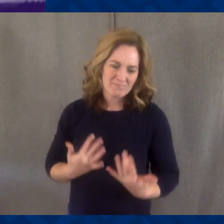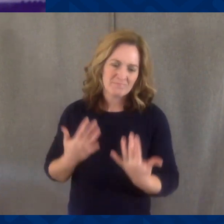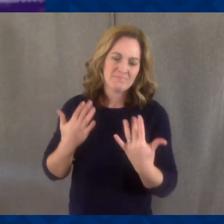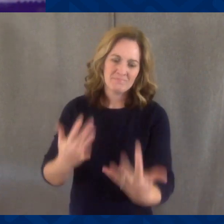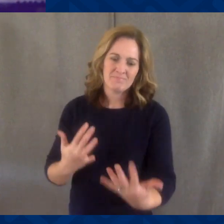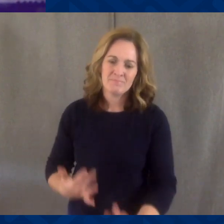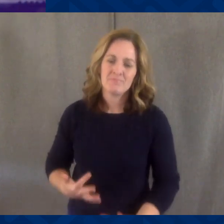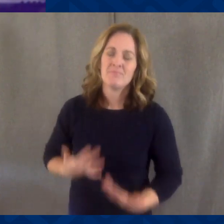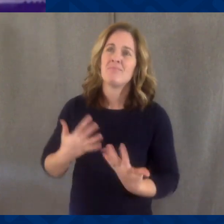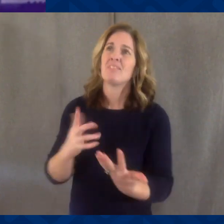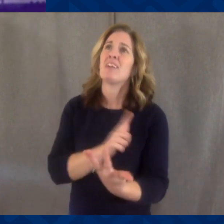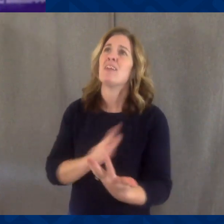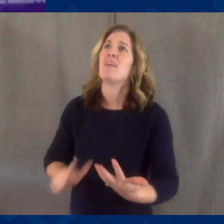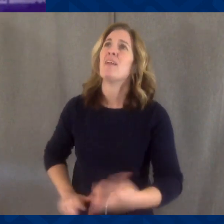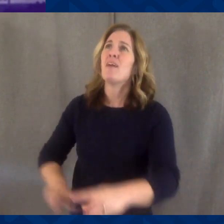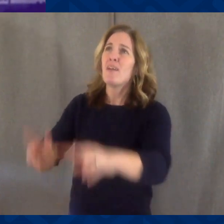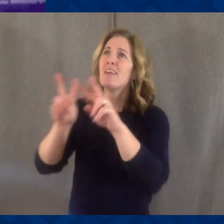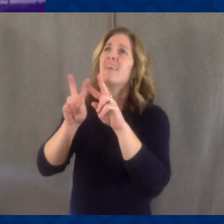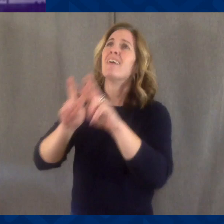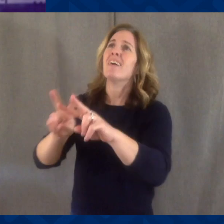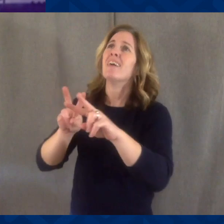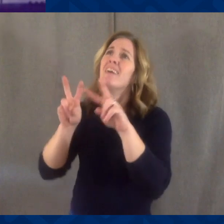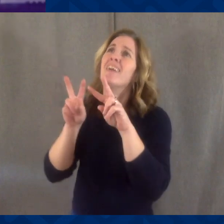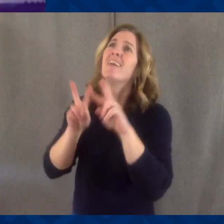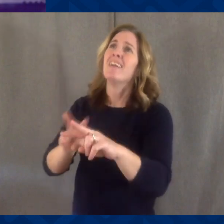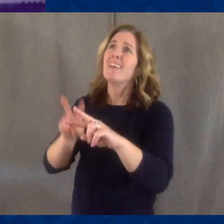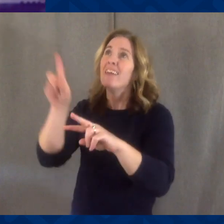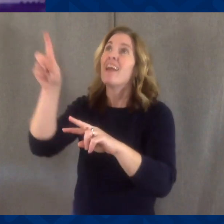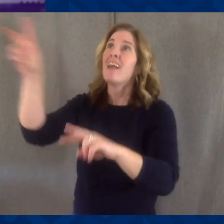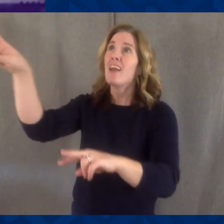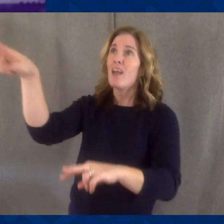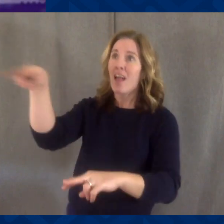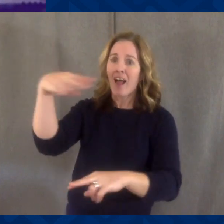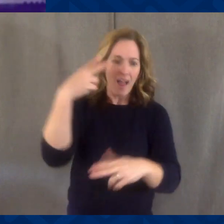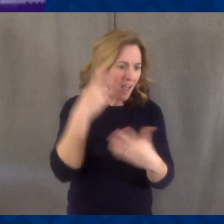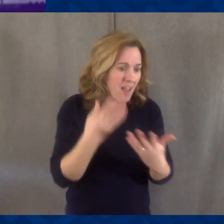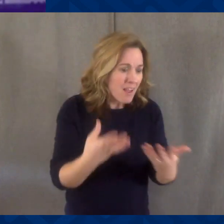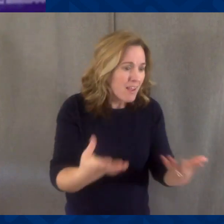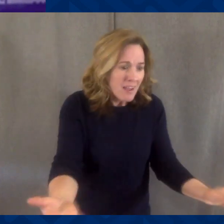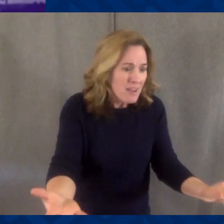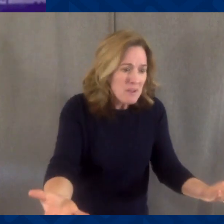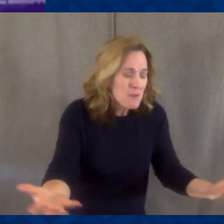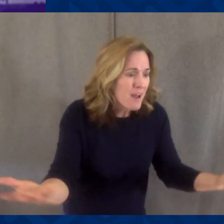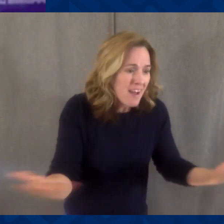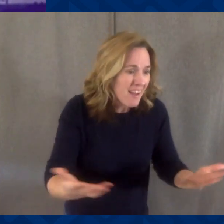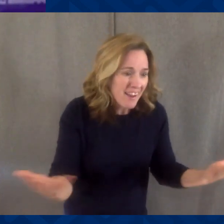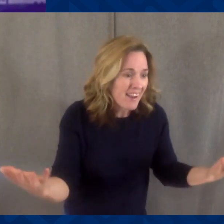Upon the Lord, and he inclined her